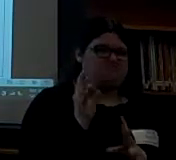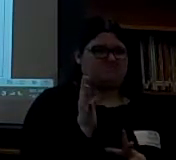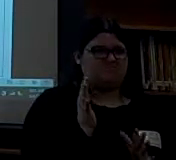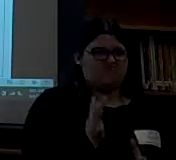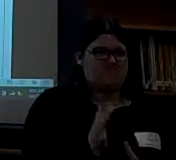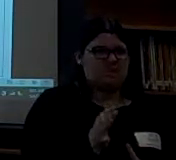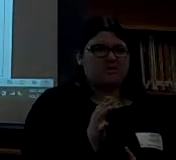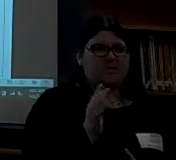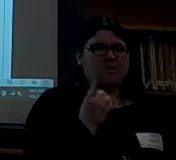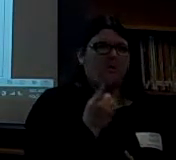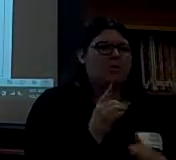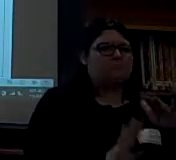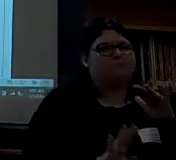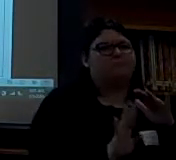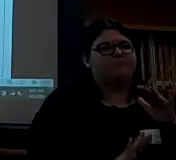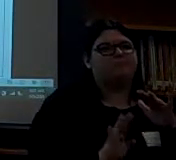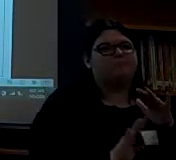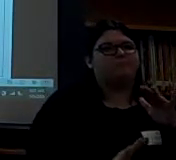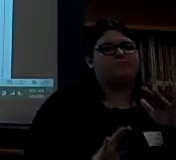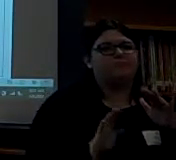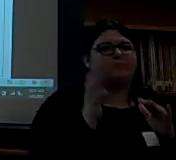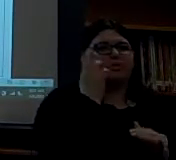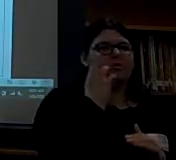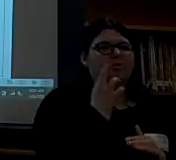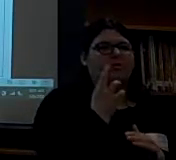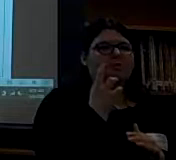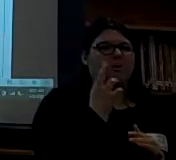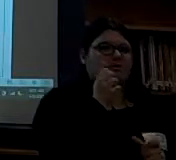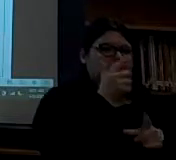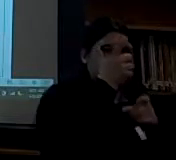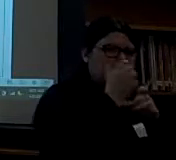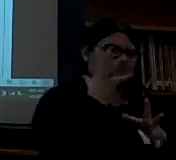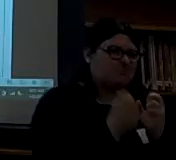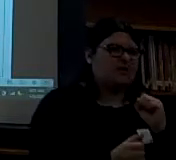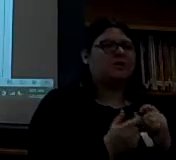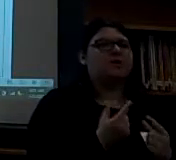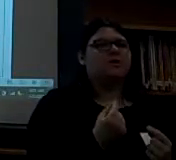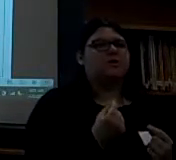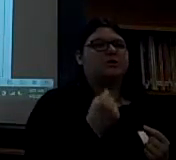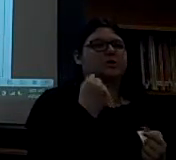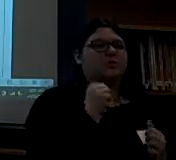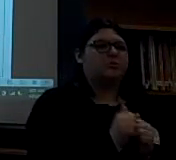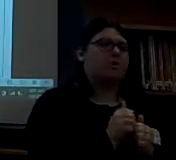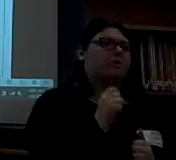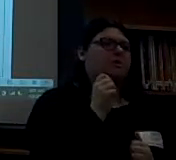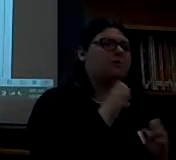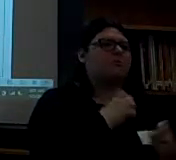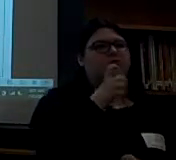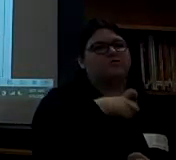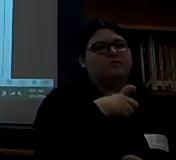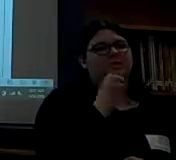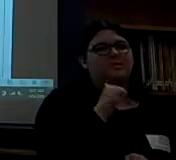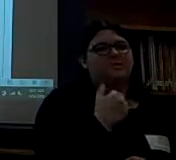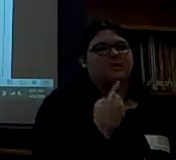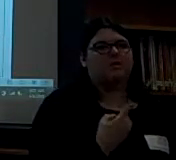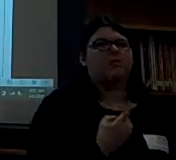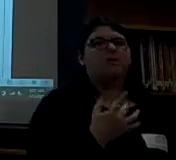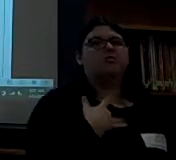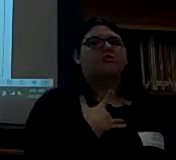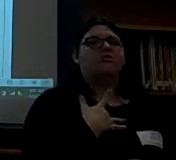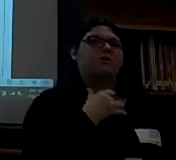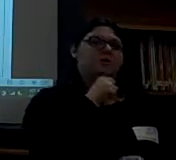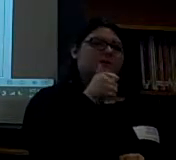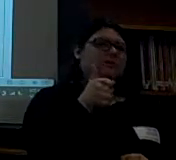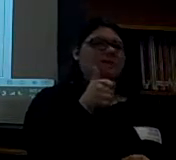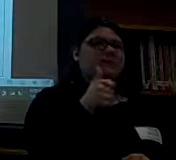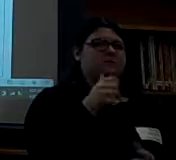that's one really basic reason that siblings are mean. The second reason, though, has to do with those emotional needs. A lot of kids, let's say they're feeling out of